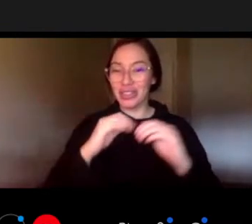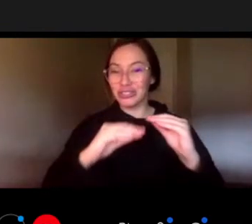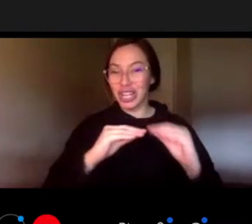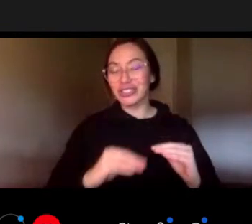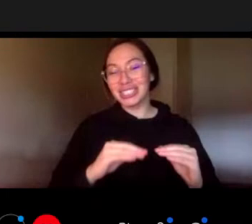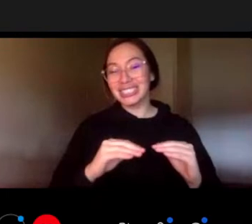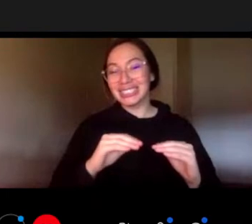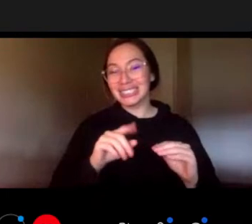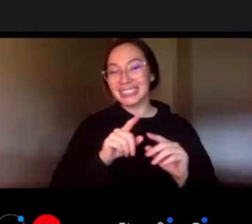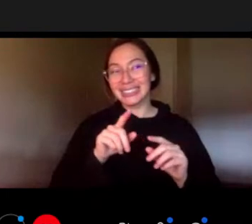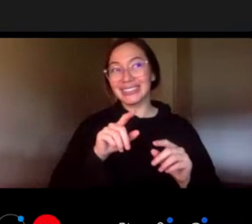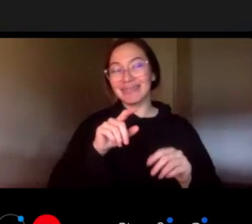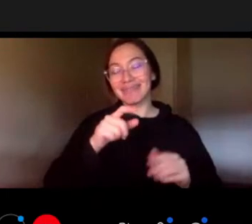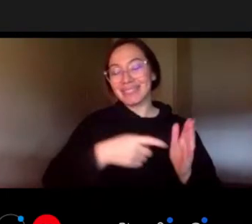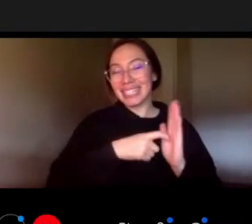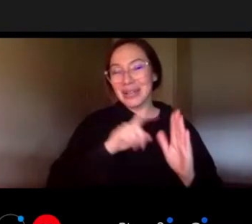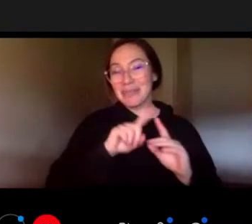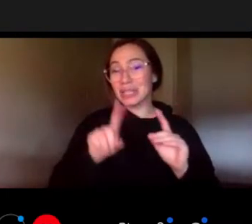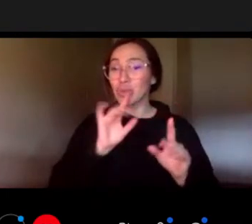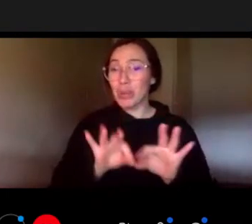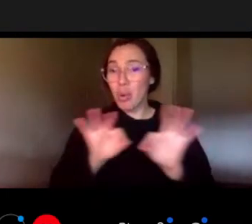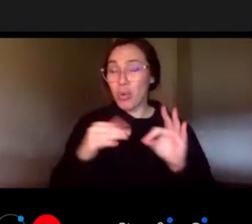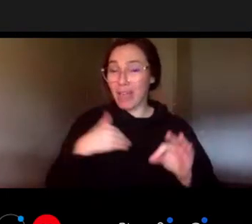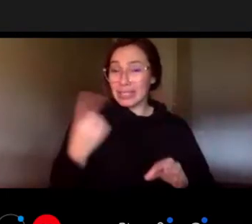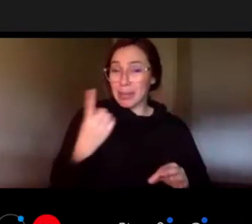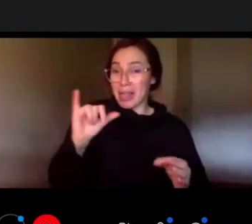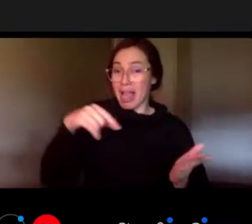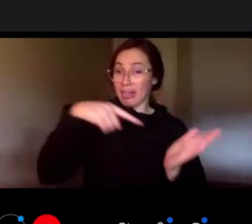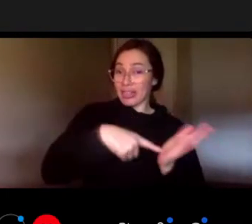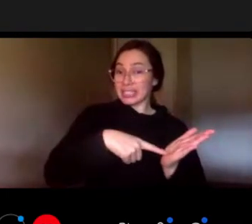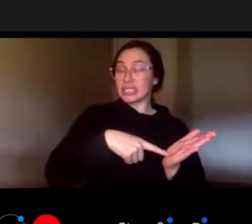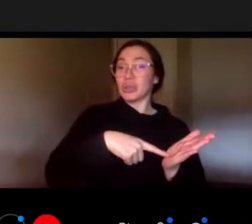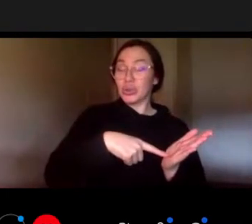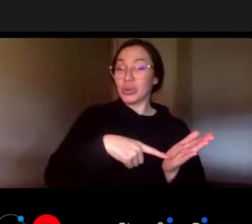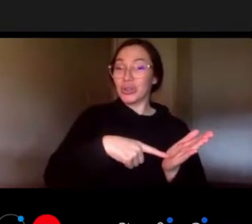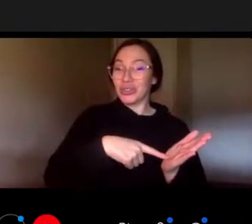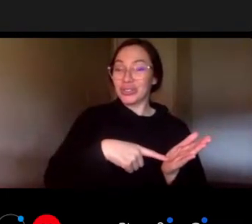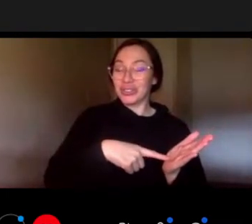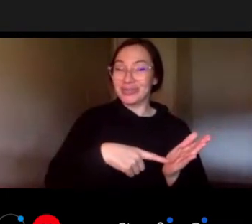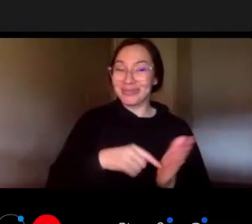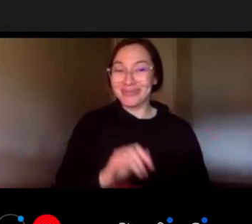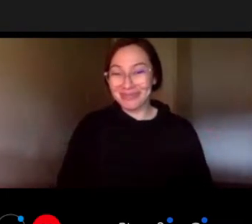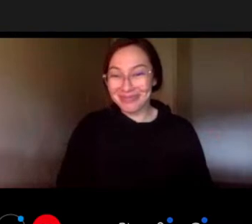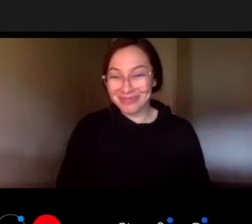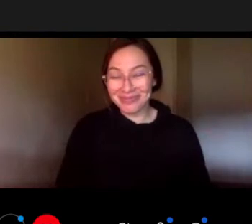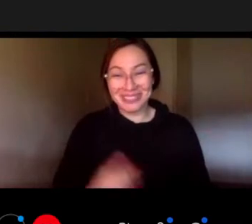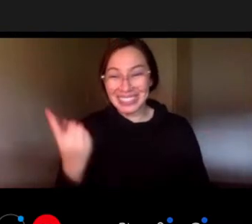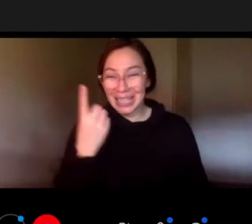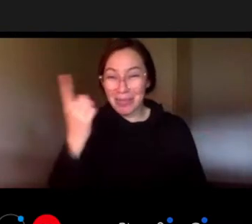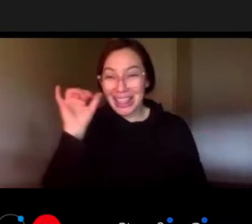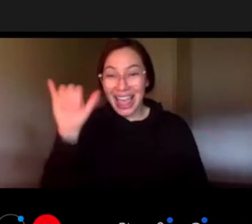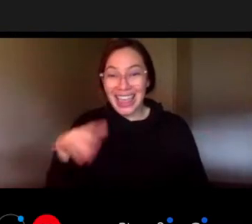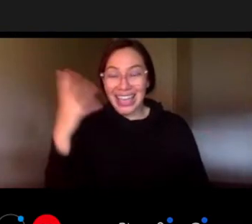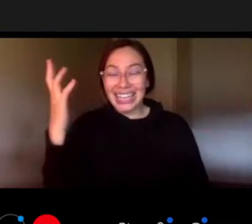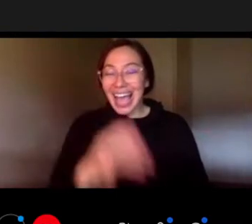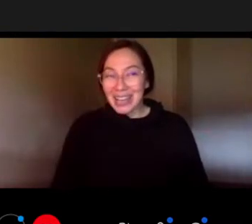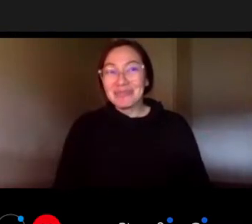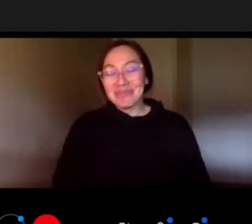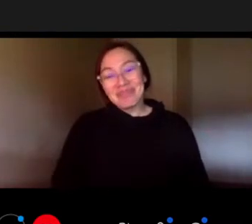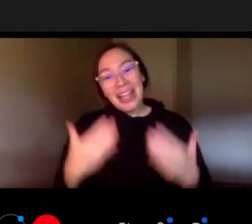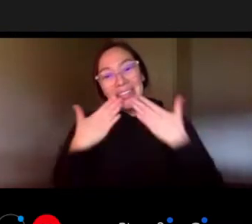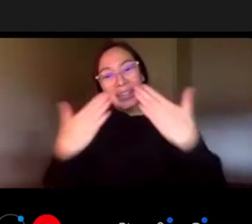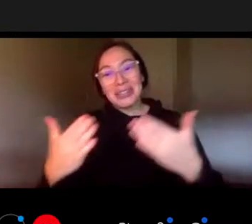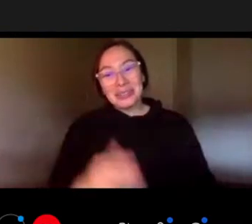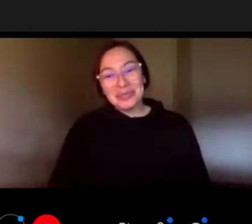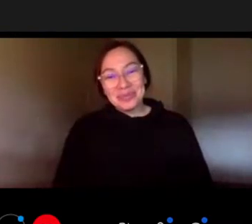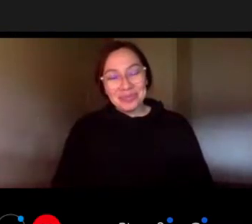but it's really important that we have something like this to put your money where your mouth is or something like that. Thank you.